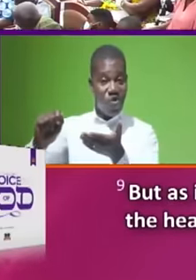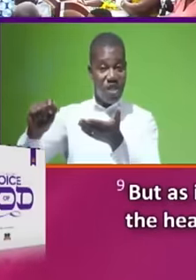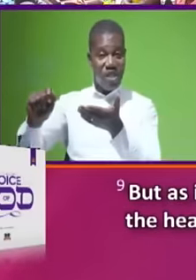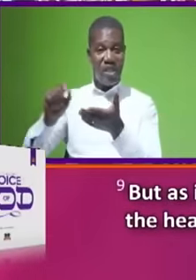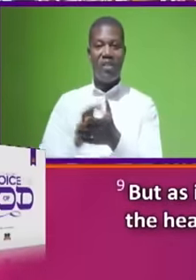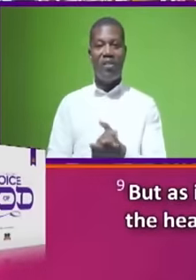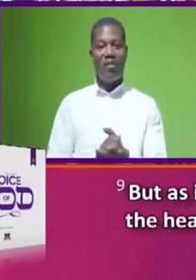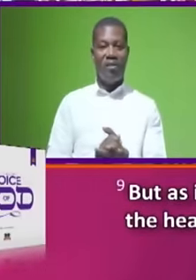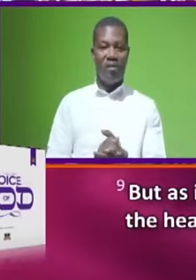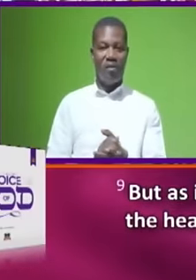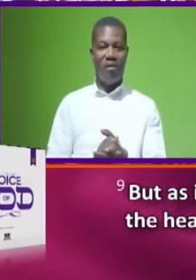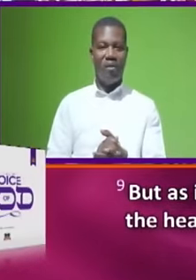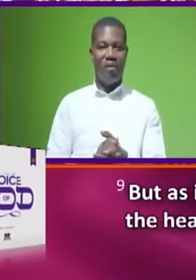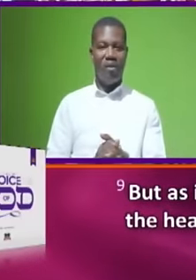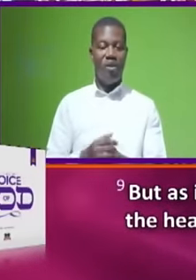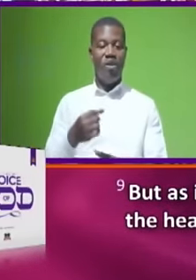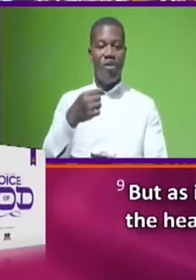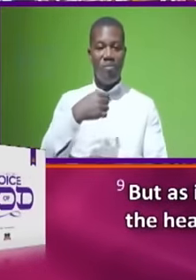But as it is written.